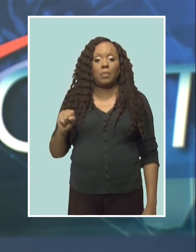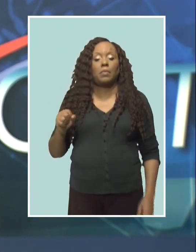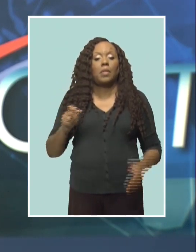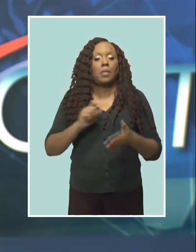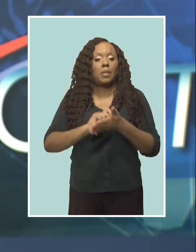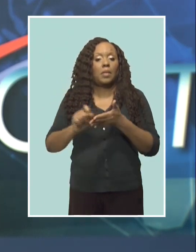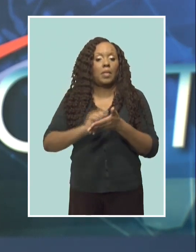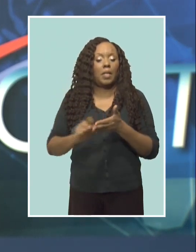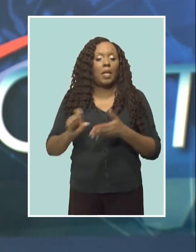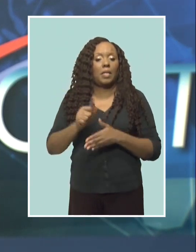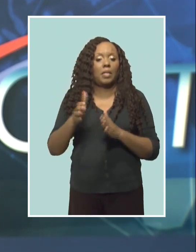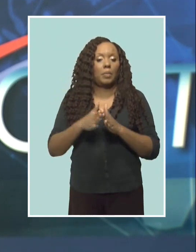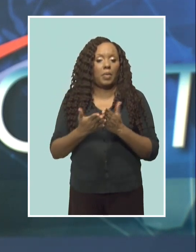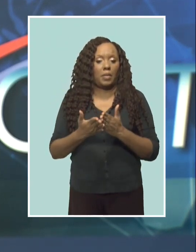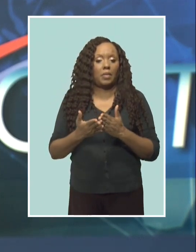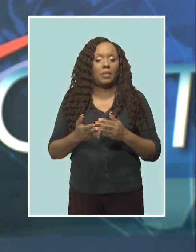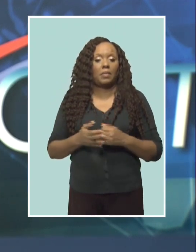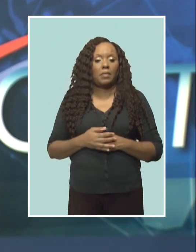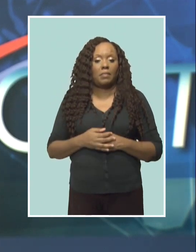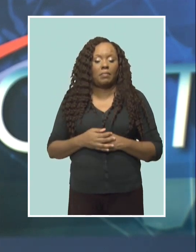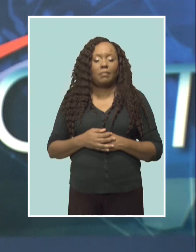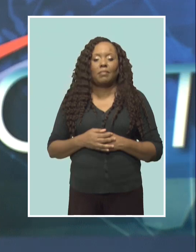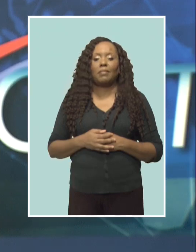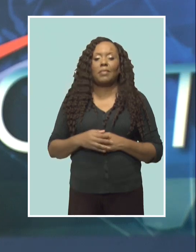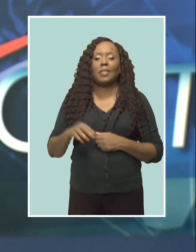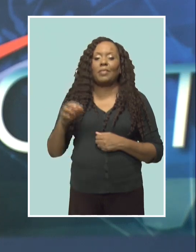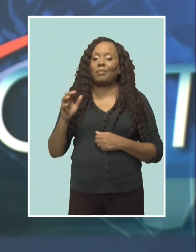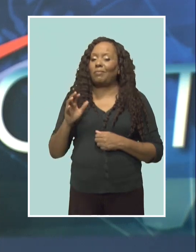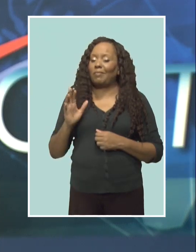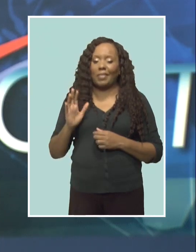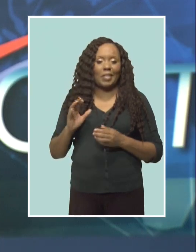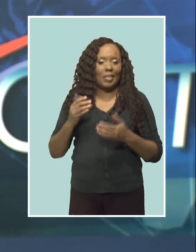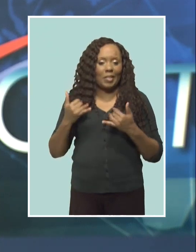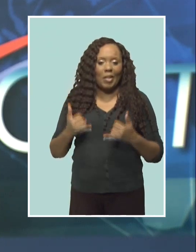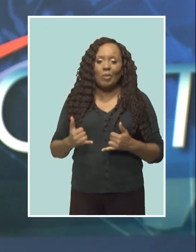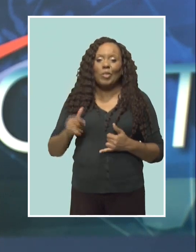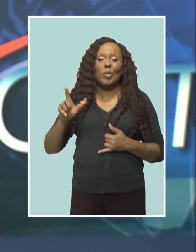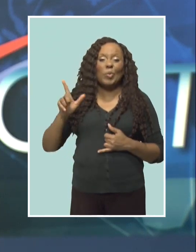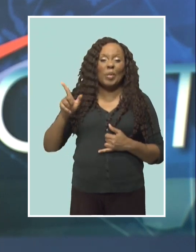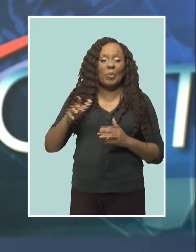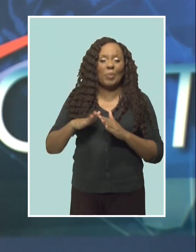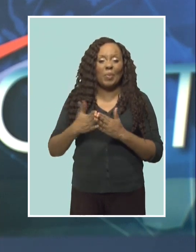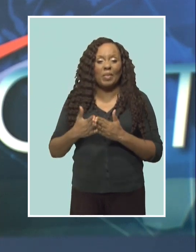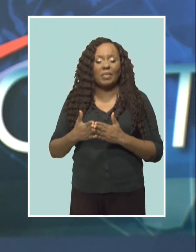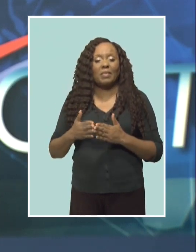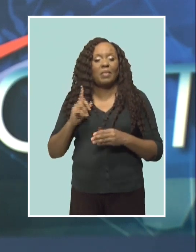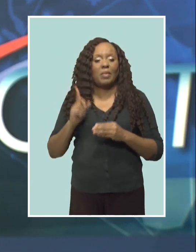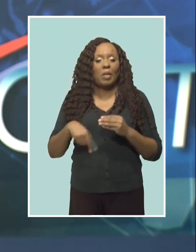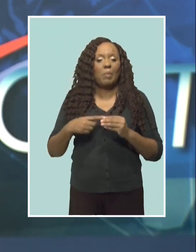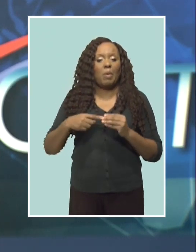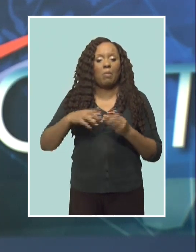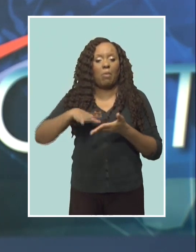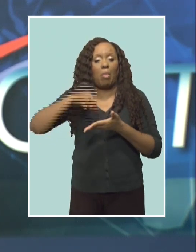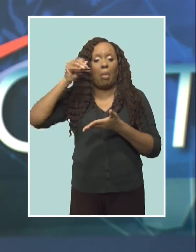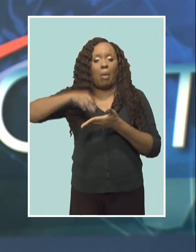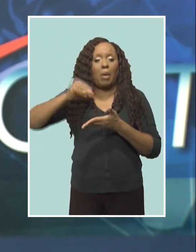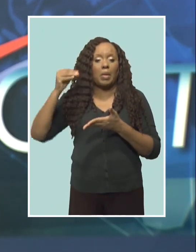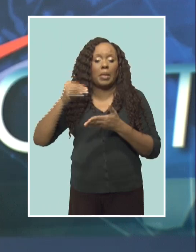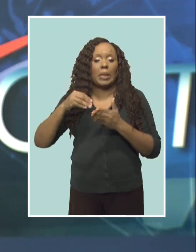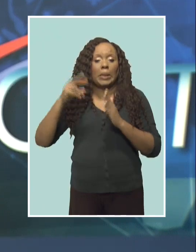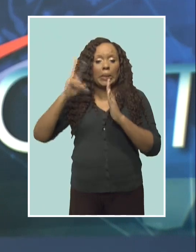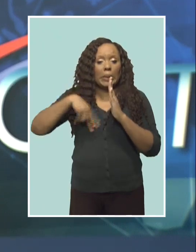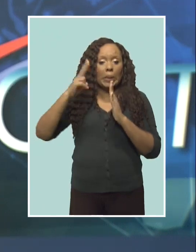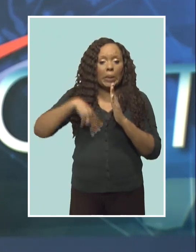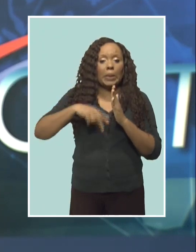nation's children and adults. Book number 21, titled The Fundamentals of Learning Literacy and Numeracy, is the latest in